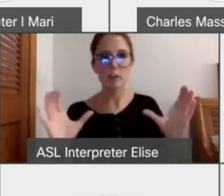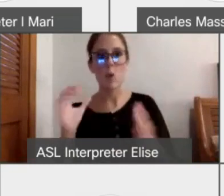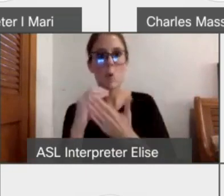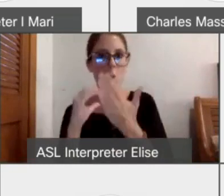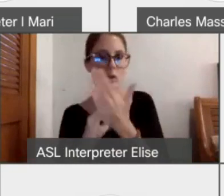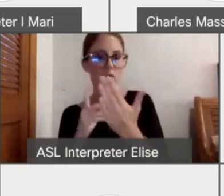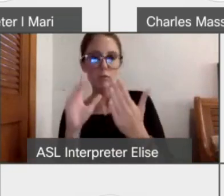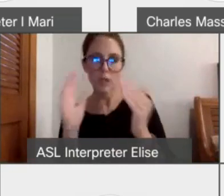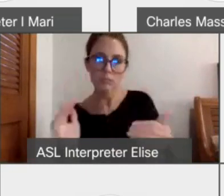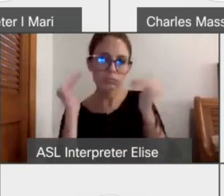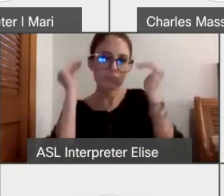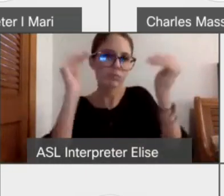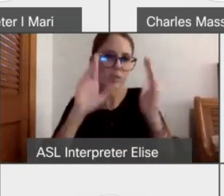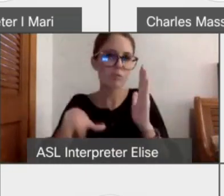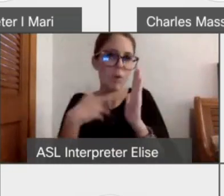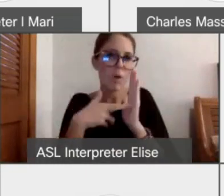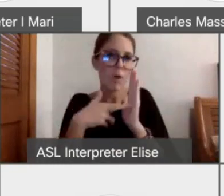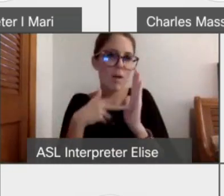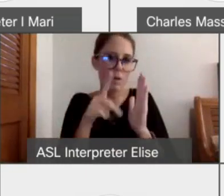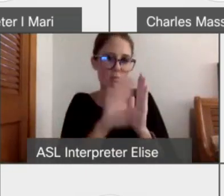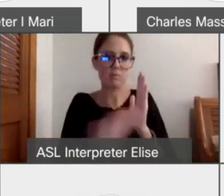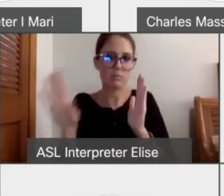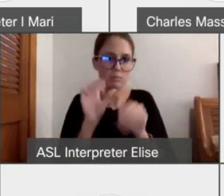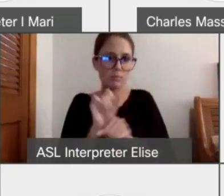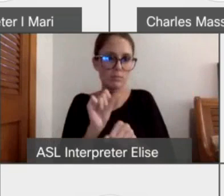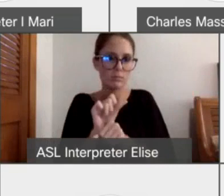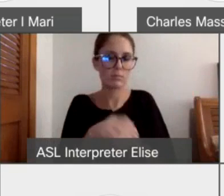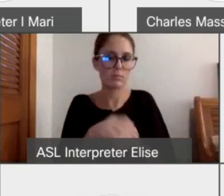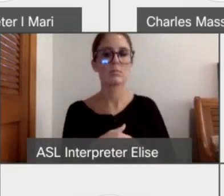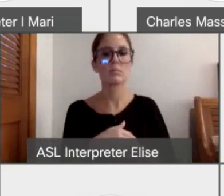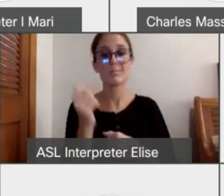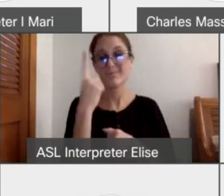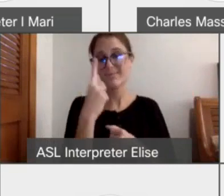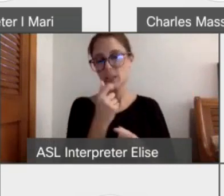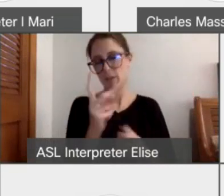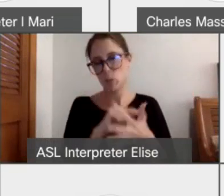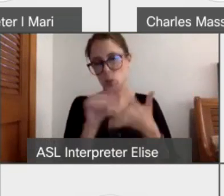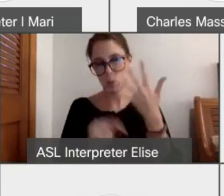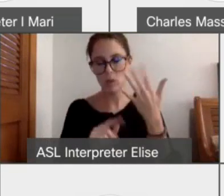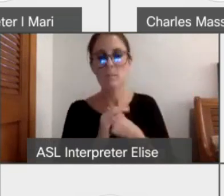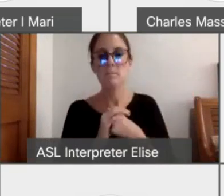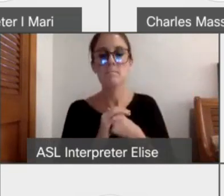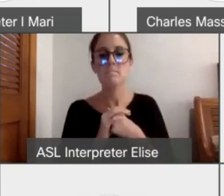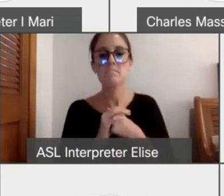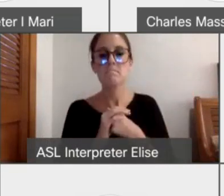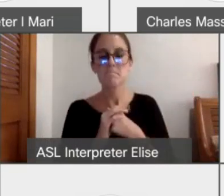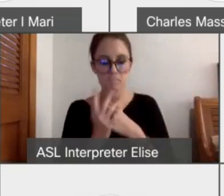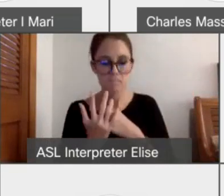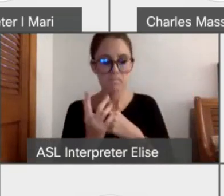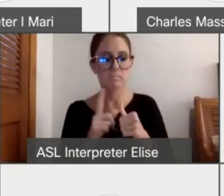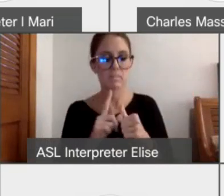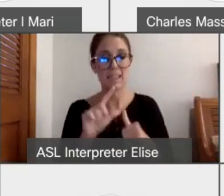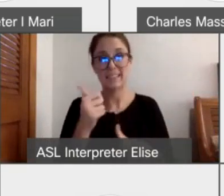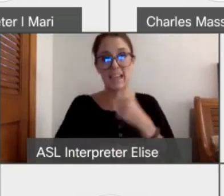really elevate the role of the individual. I think there's a couple of things here. 10 years